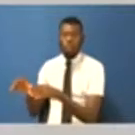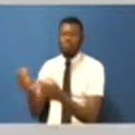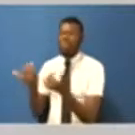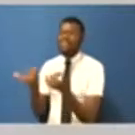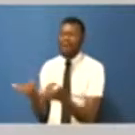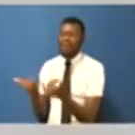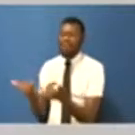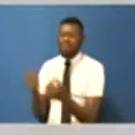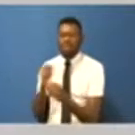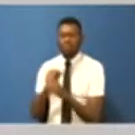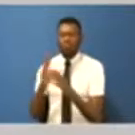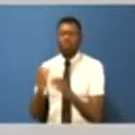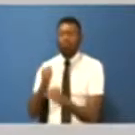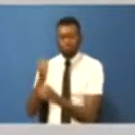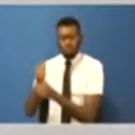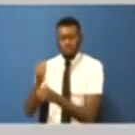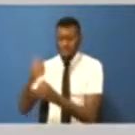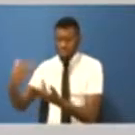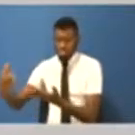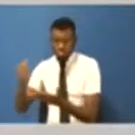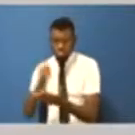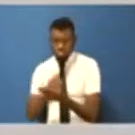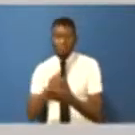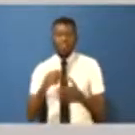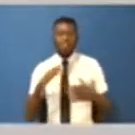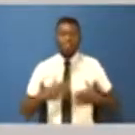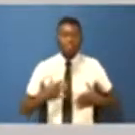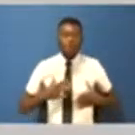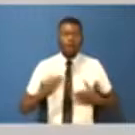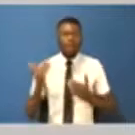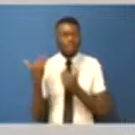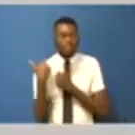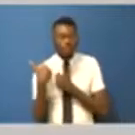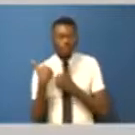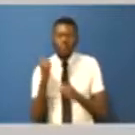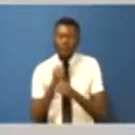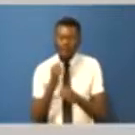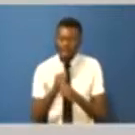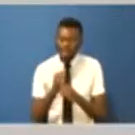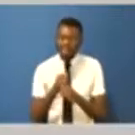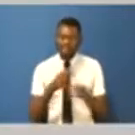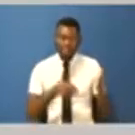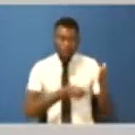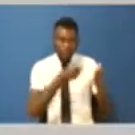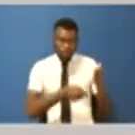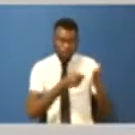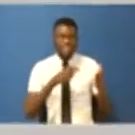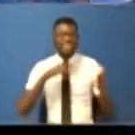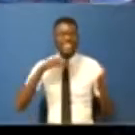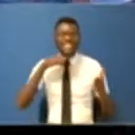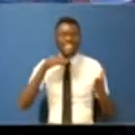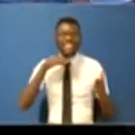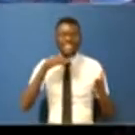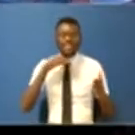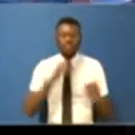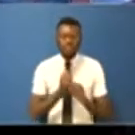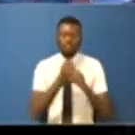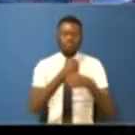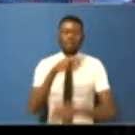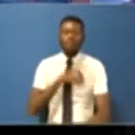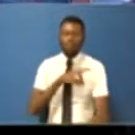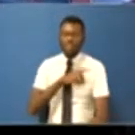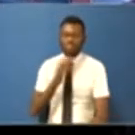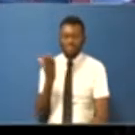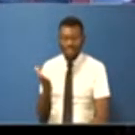we create uh employment we ask them to employ people who will suck that cabbage out and then whatever profit they make time is